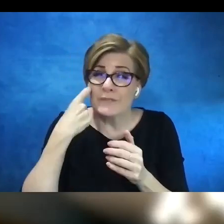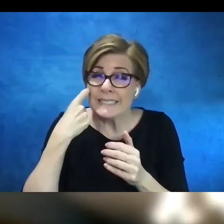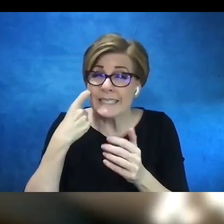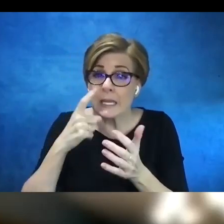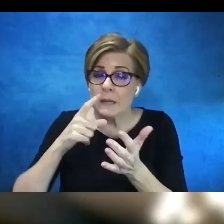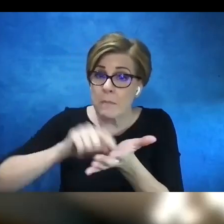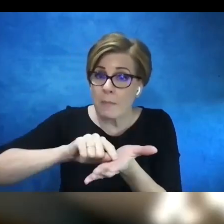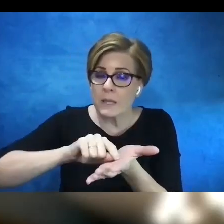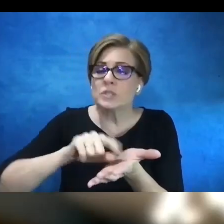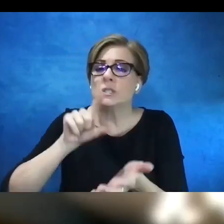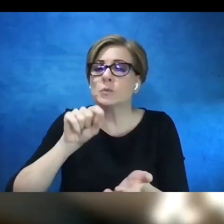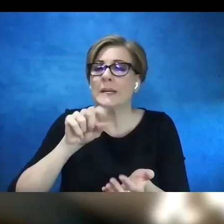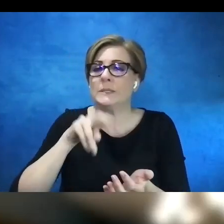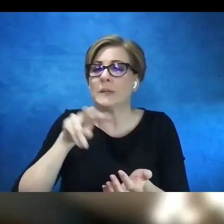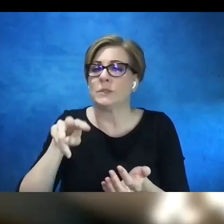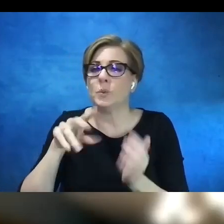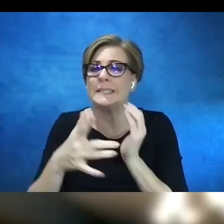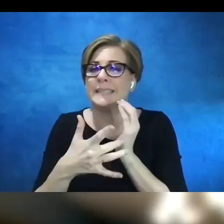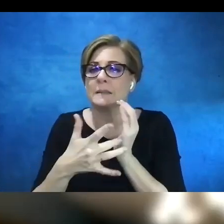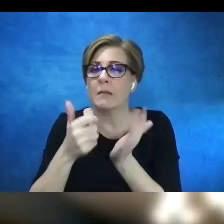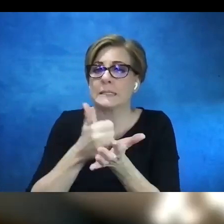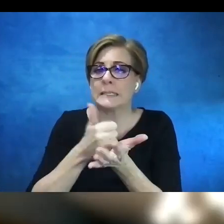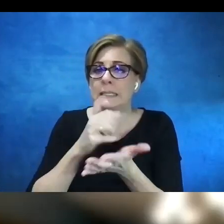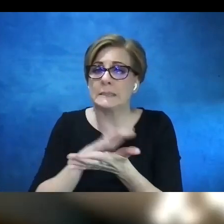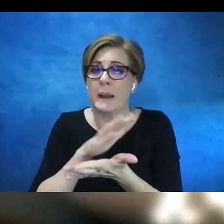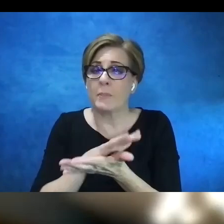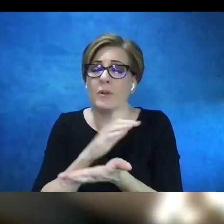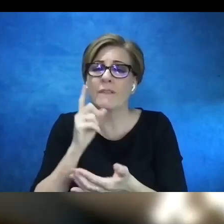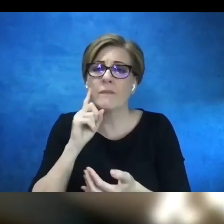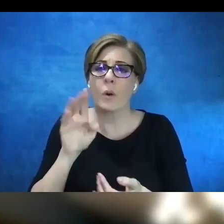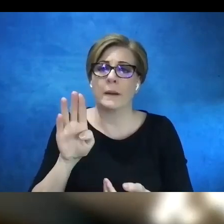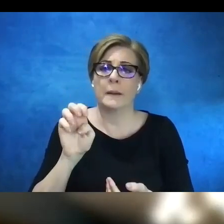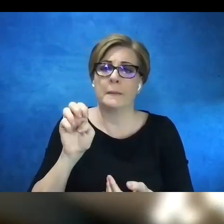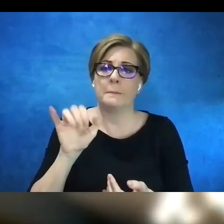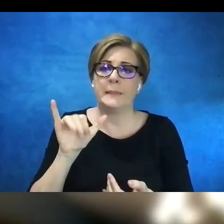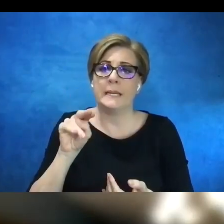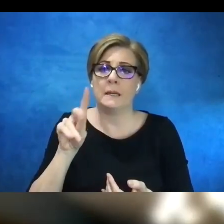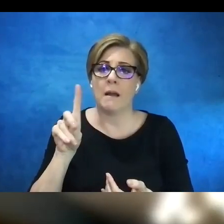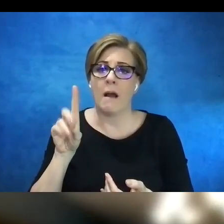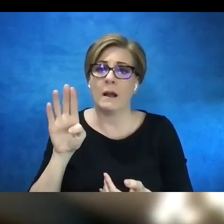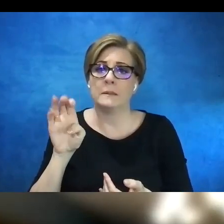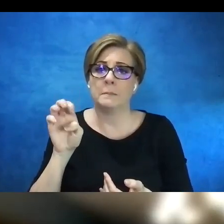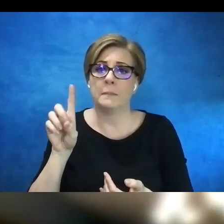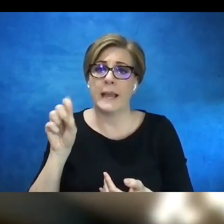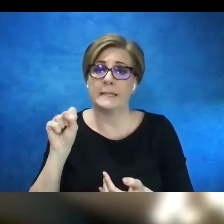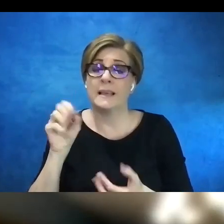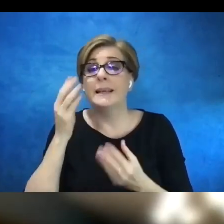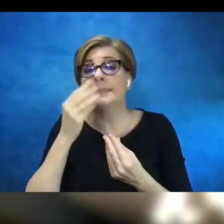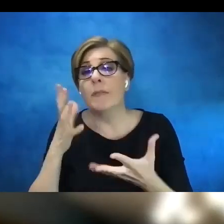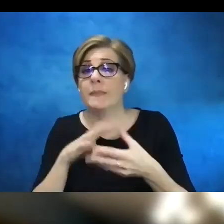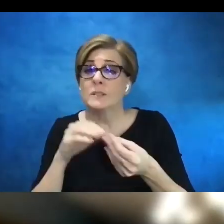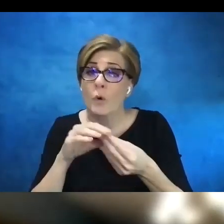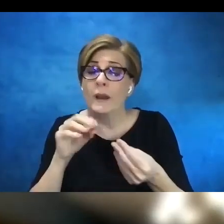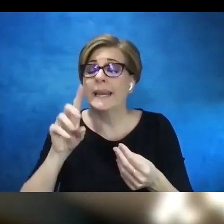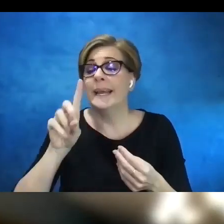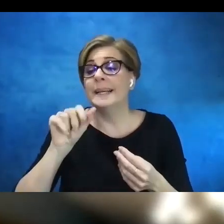the 2022 technical assistance paper for Beyond Beds that I authored on telling the story, data, dashboards, and the mental health